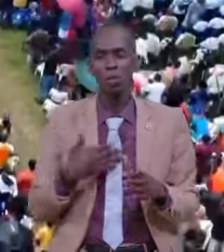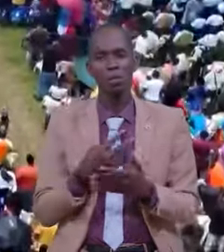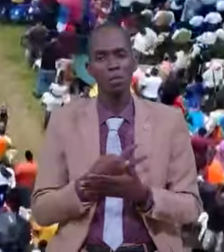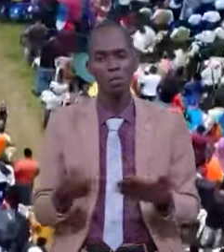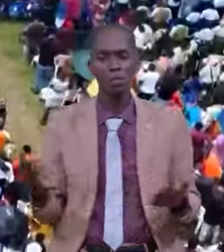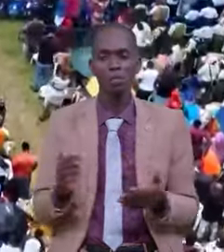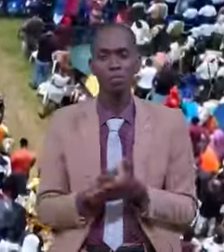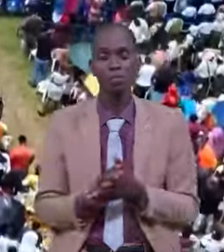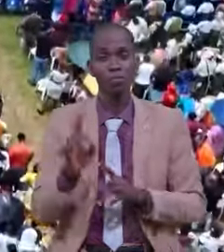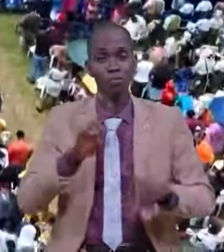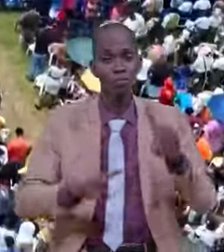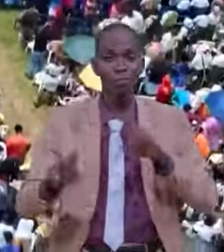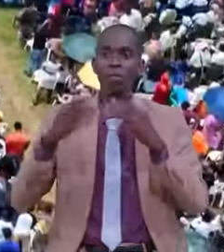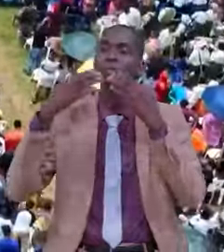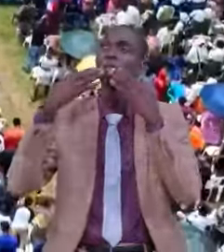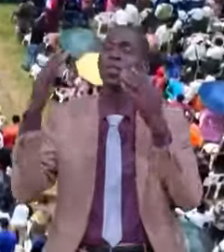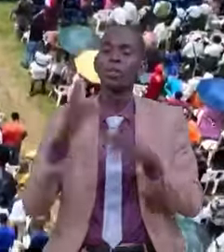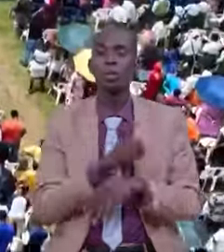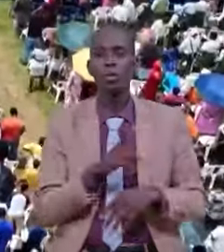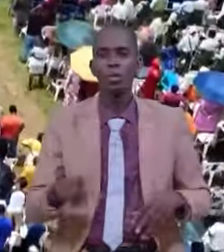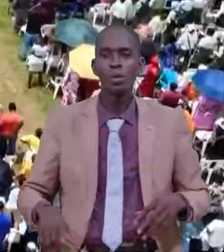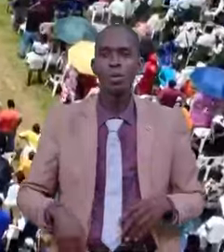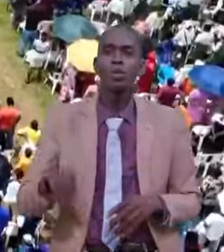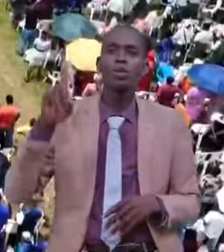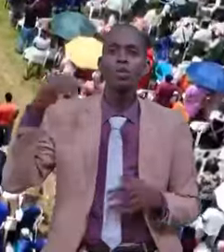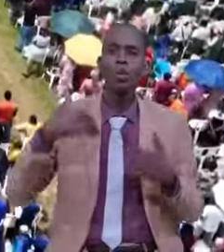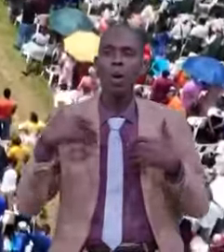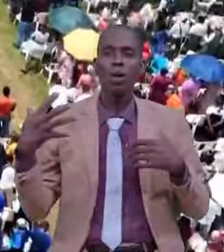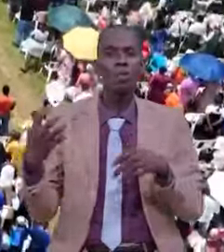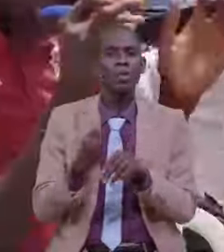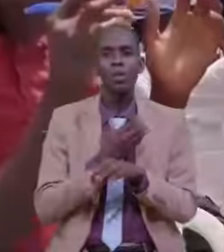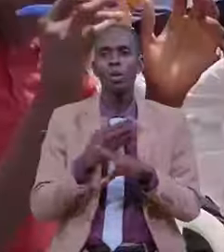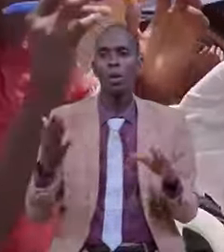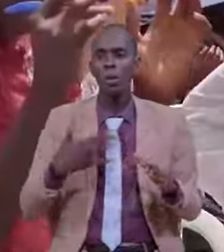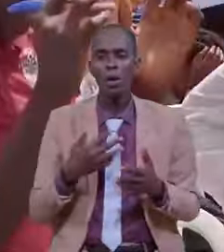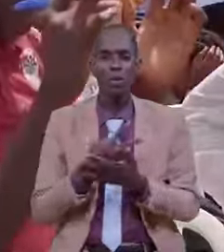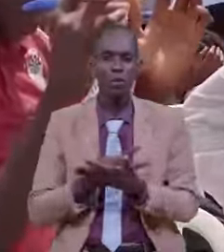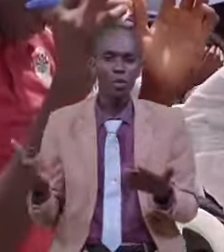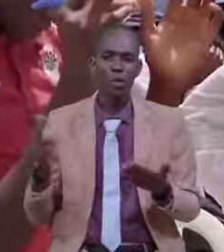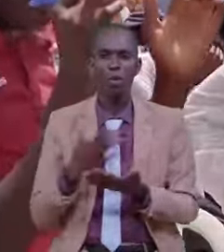Thank you, Lord. You have taken my failure away.